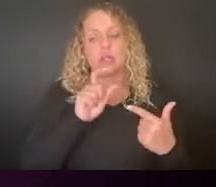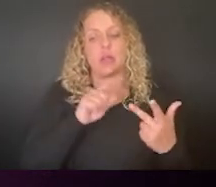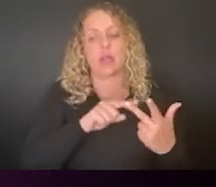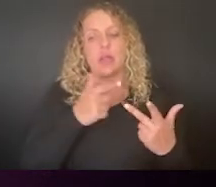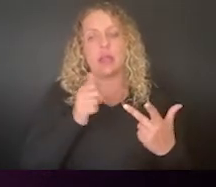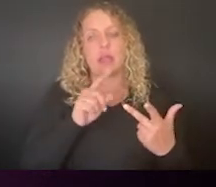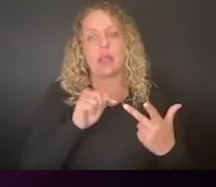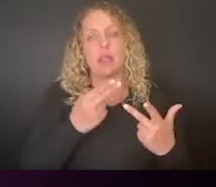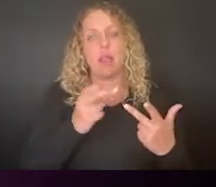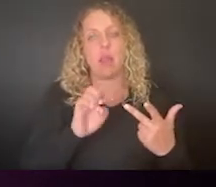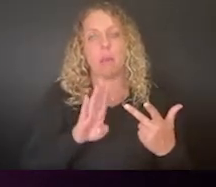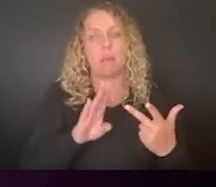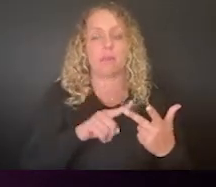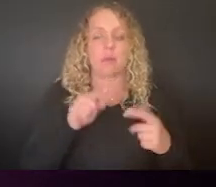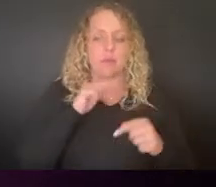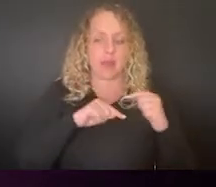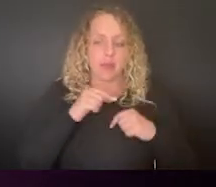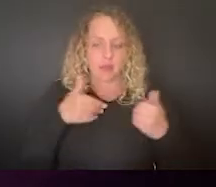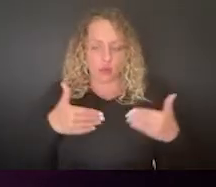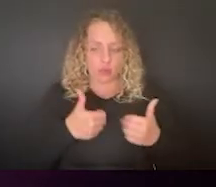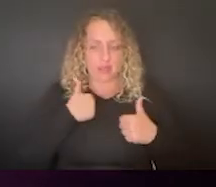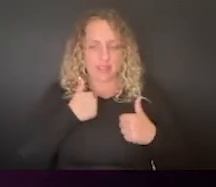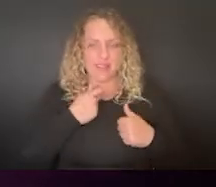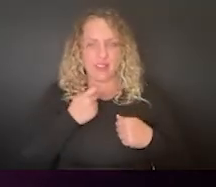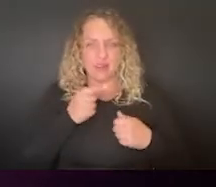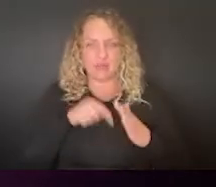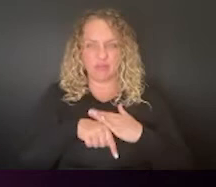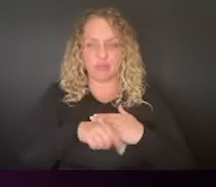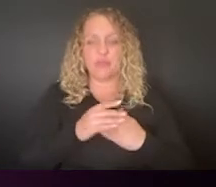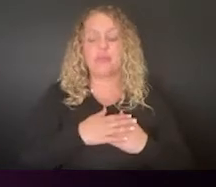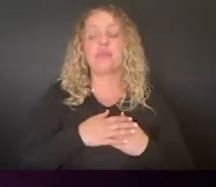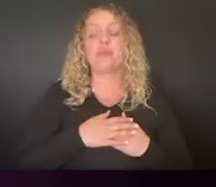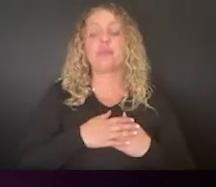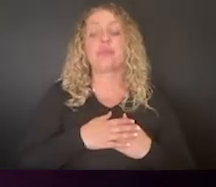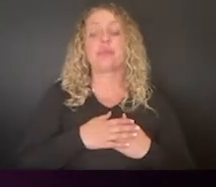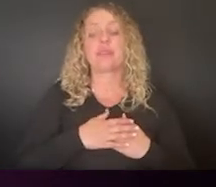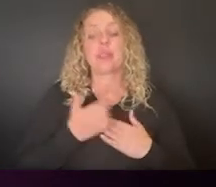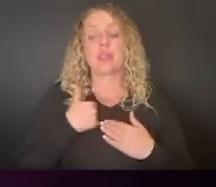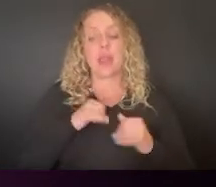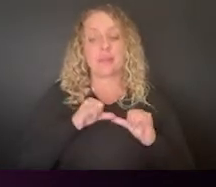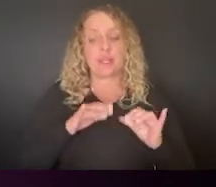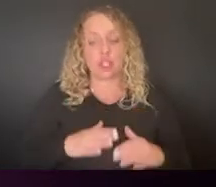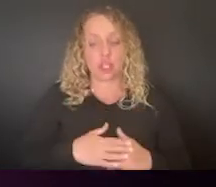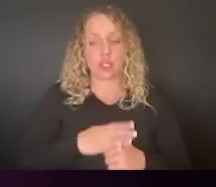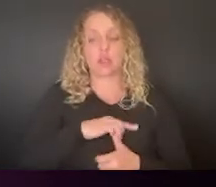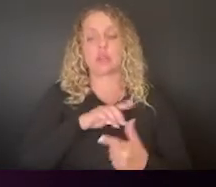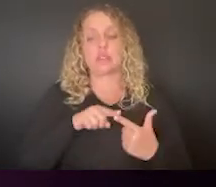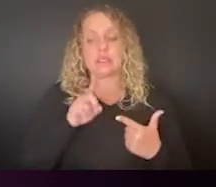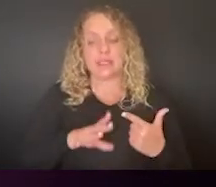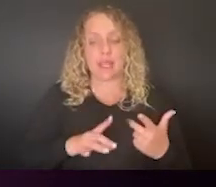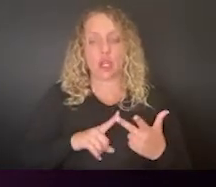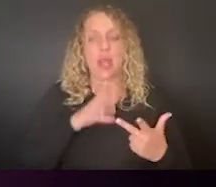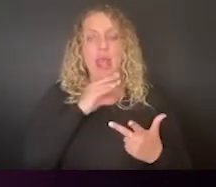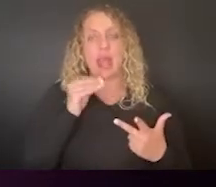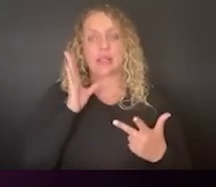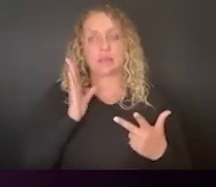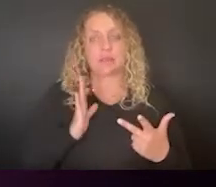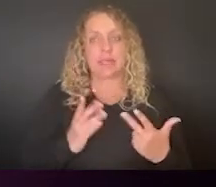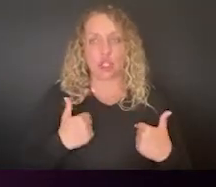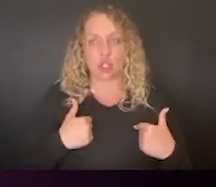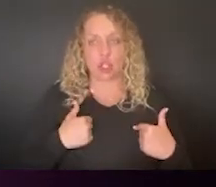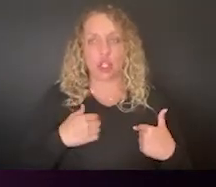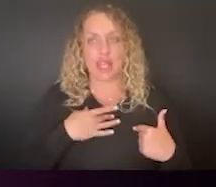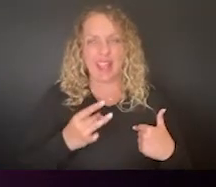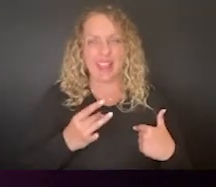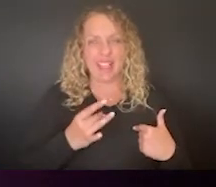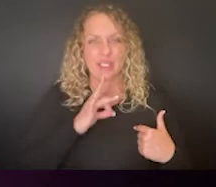You could also follow me at Resource11 on Twitter, Instagram, and GitHub. Let's back up a bit so I can introduce myself a